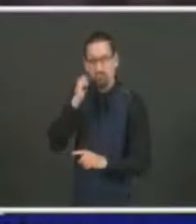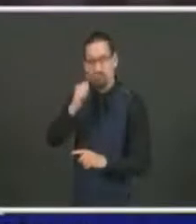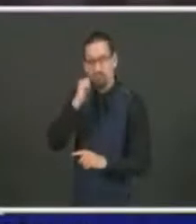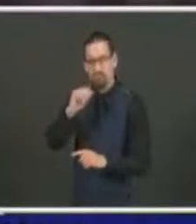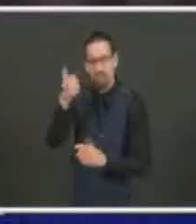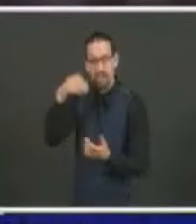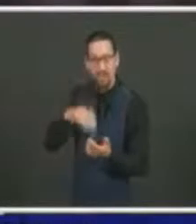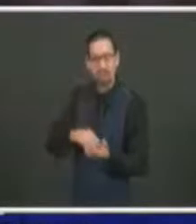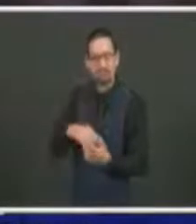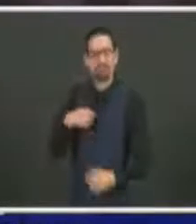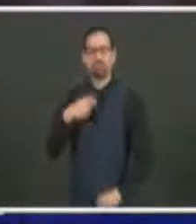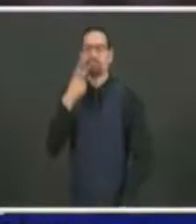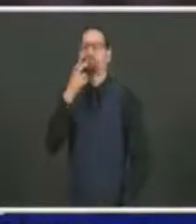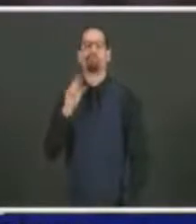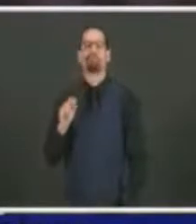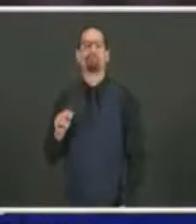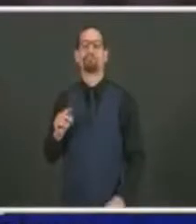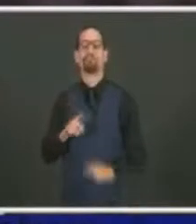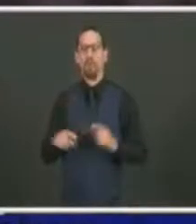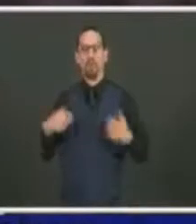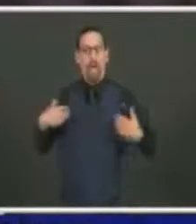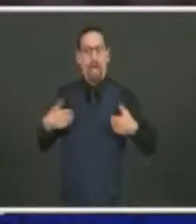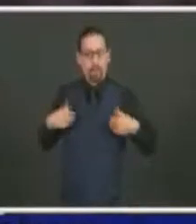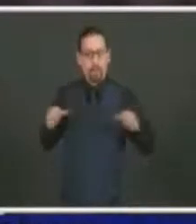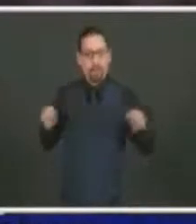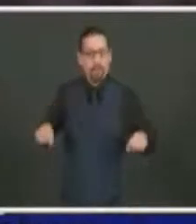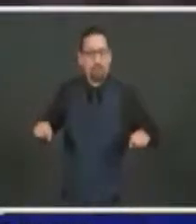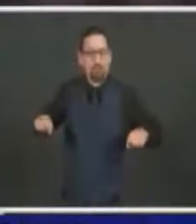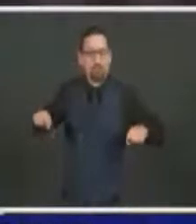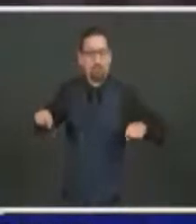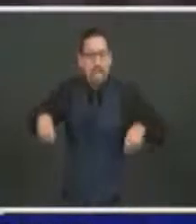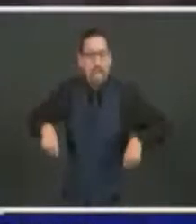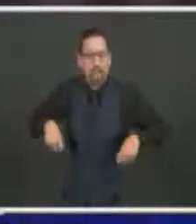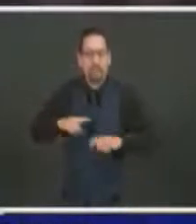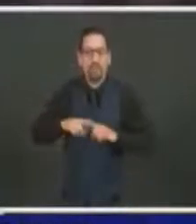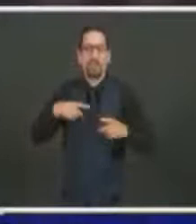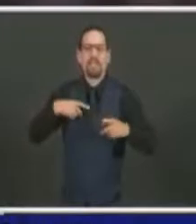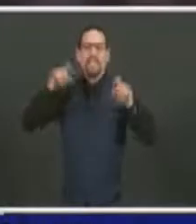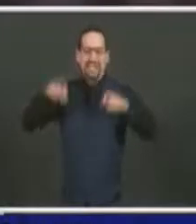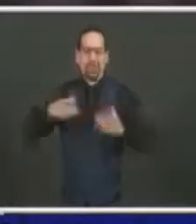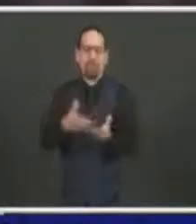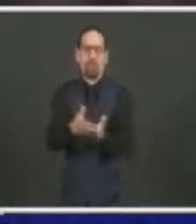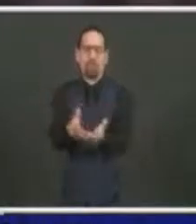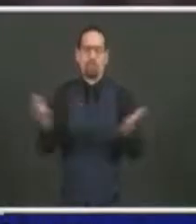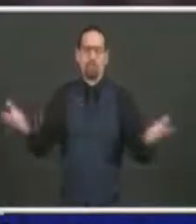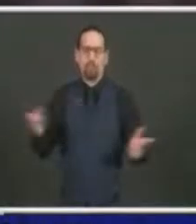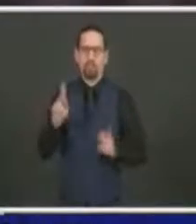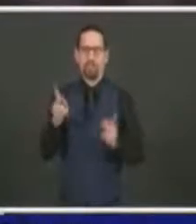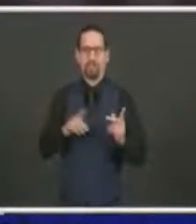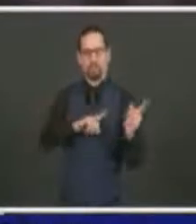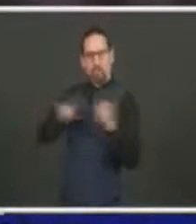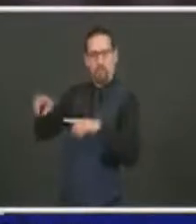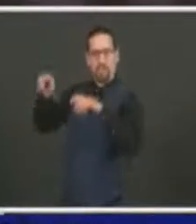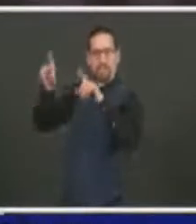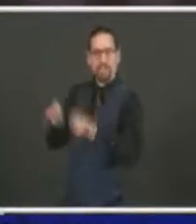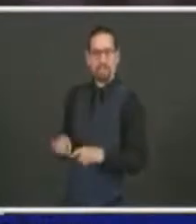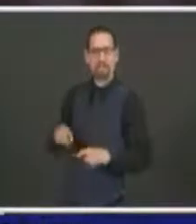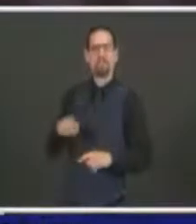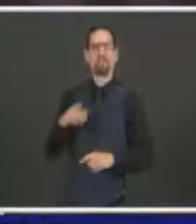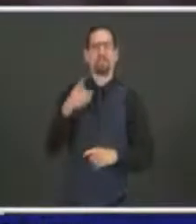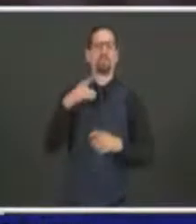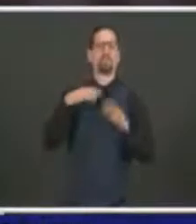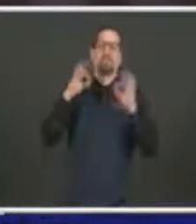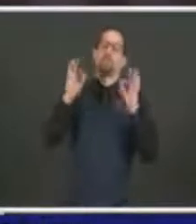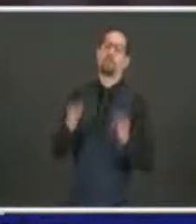for a big jump for get back to school. So it's not out of the question at all that in like